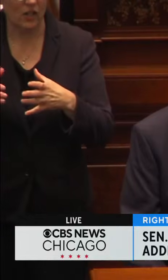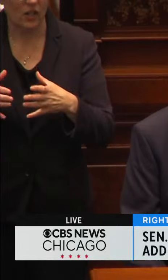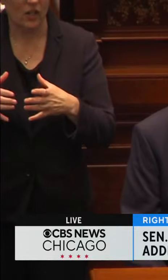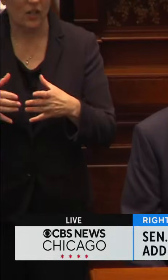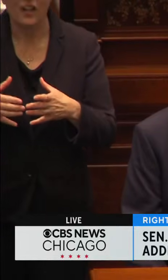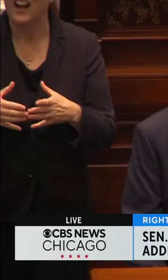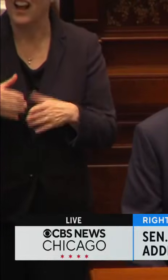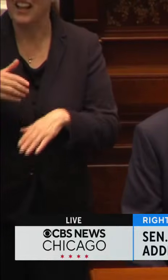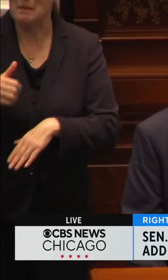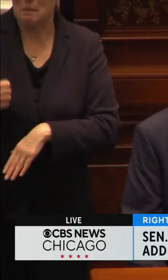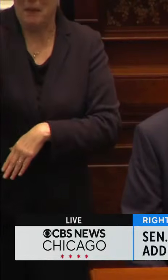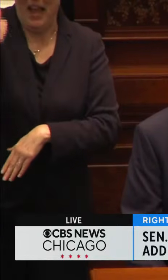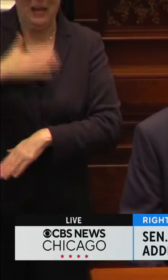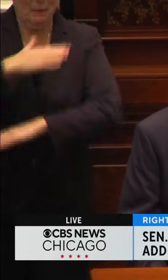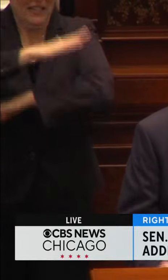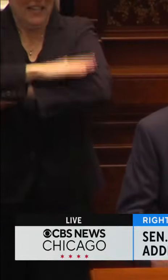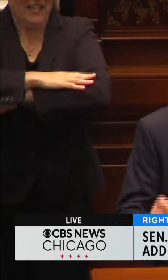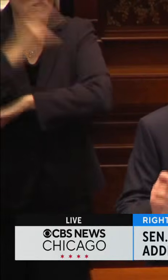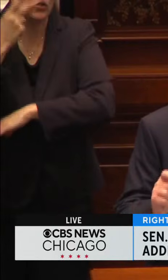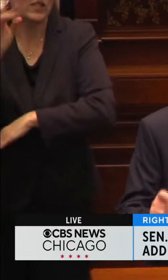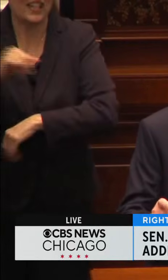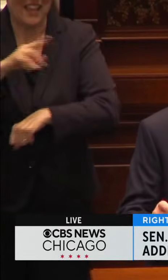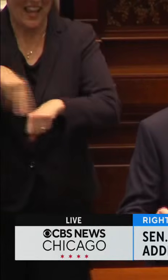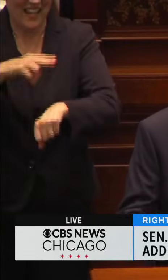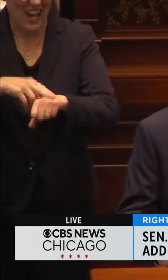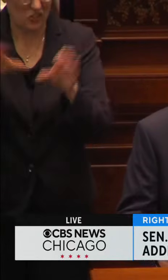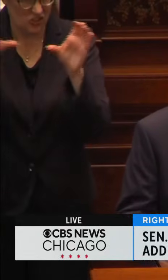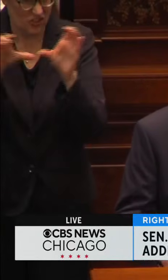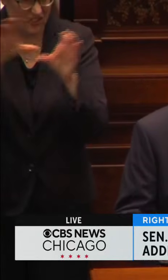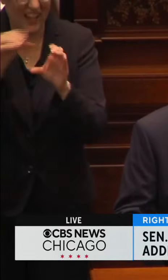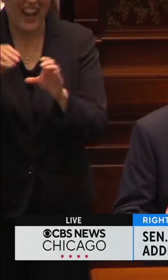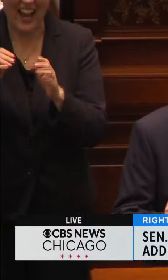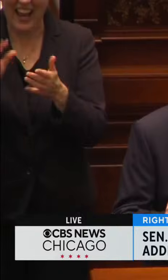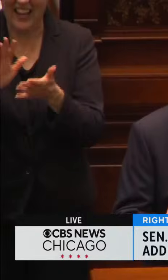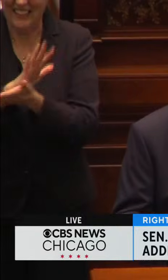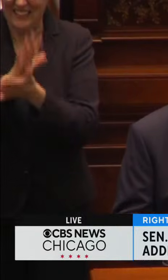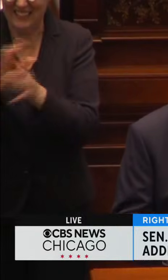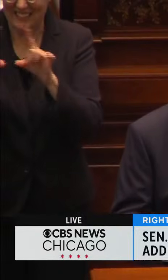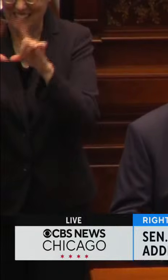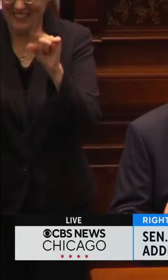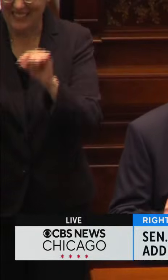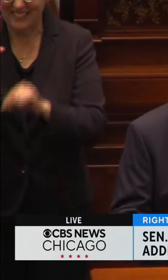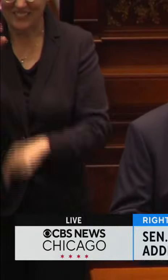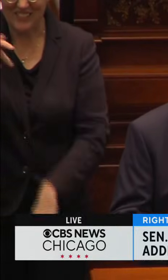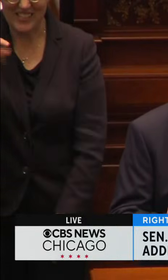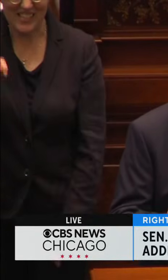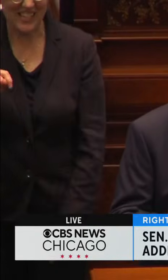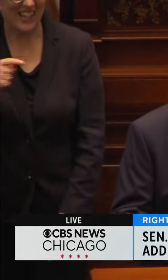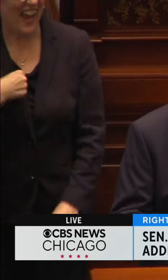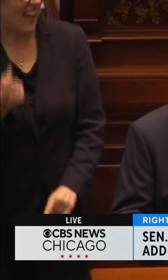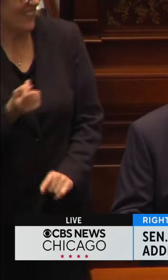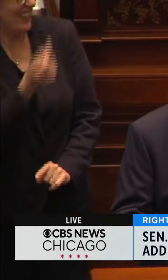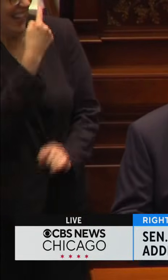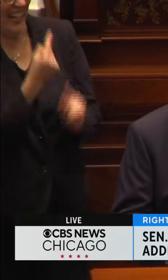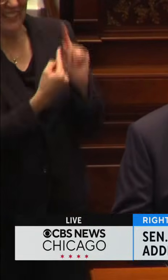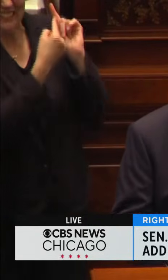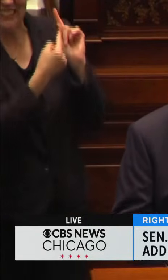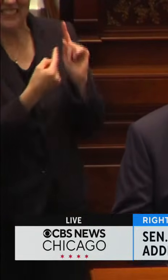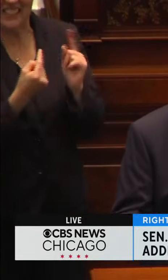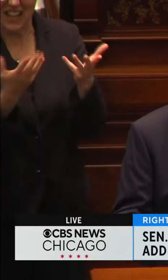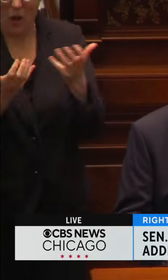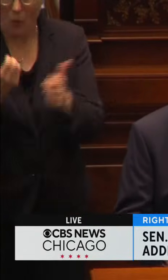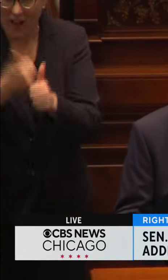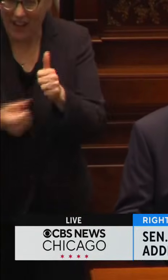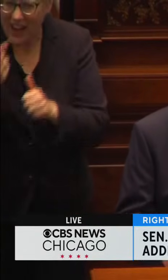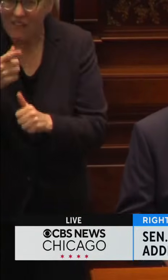that naturalization certificate and the receipt. I put it there because I want everybody who comes into my office to realize